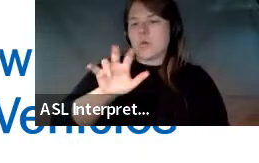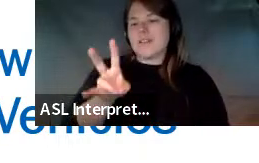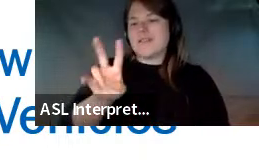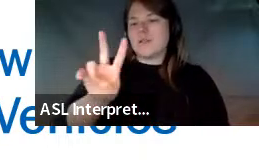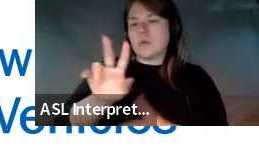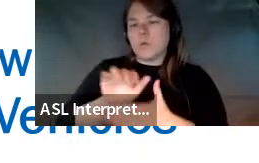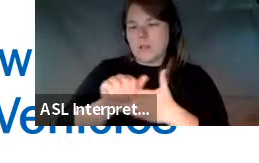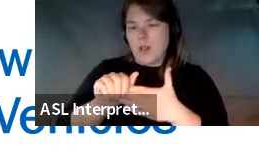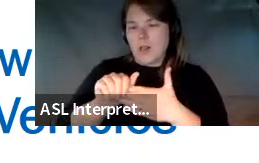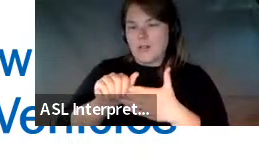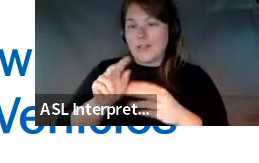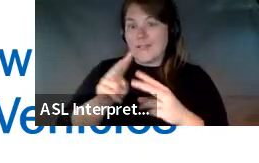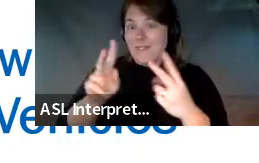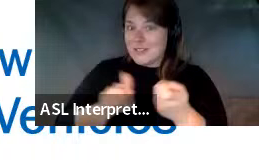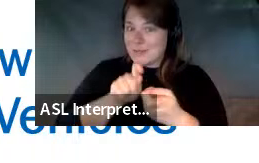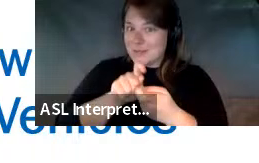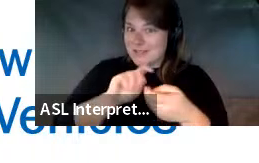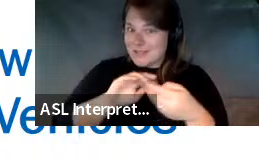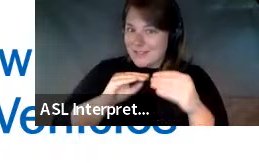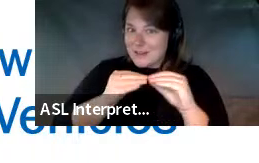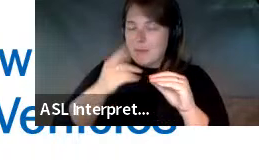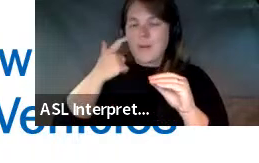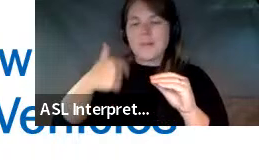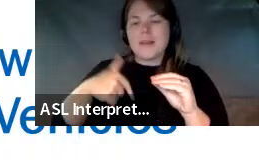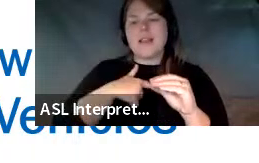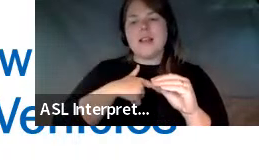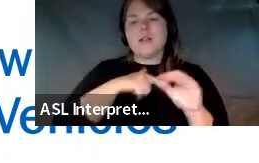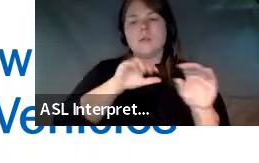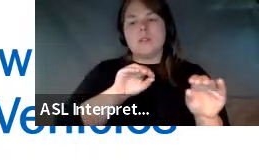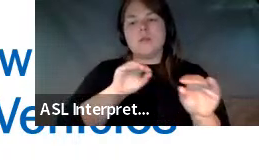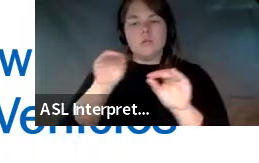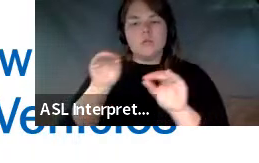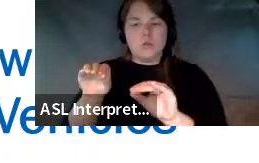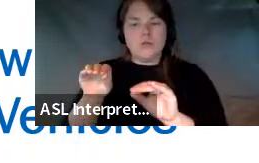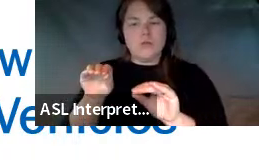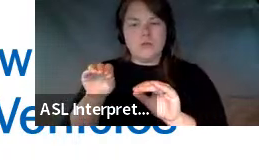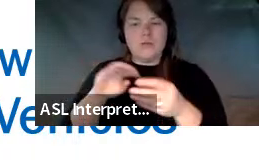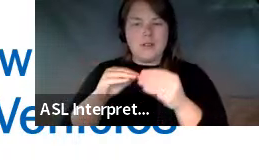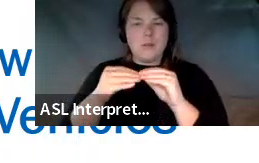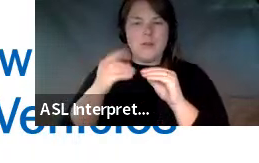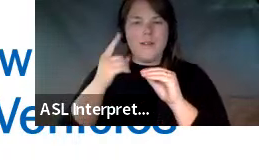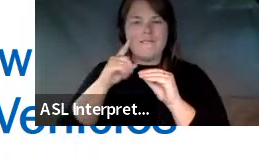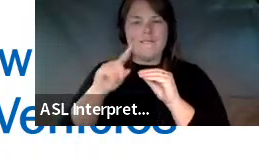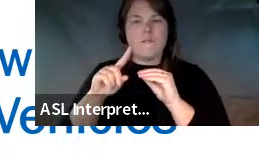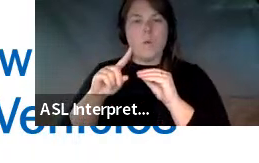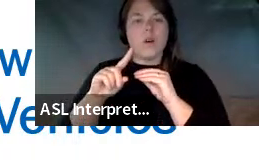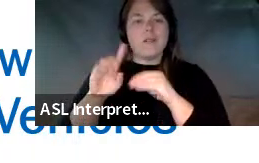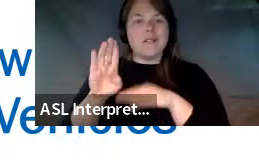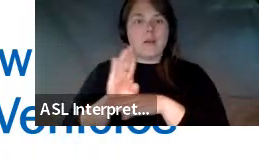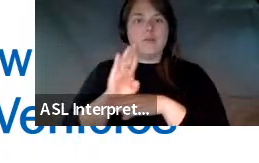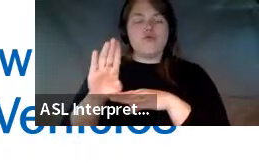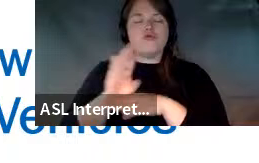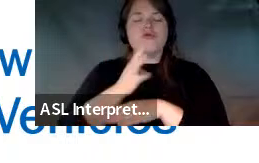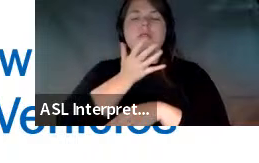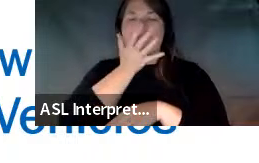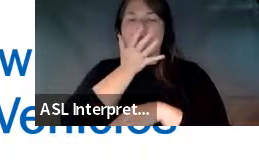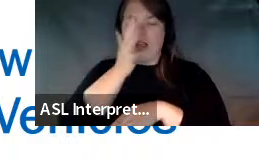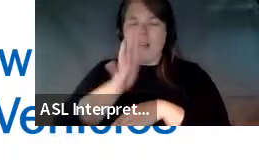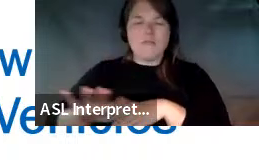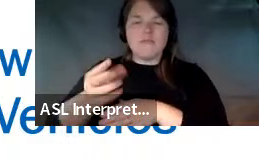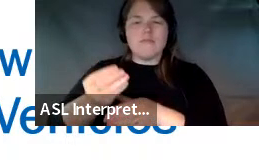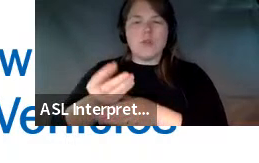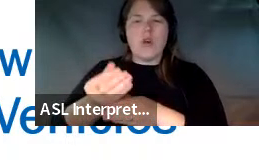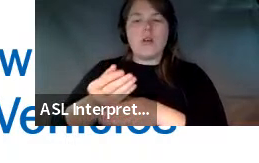38,372, a very specific number because we moved a very specific number for commercial lawn and garden. So that's what remains in the school air